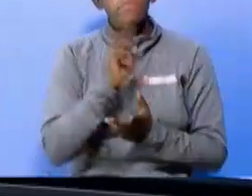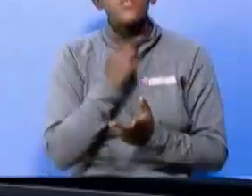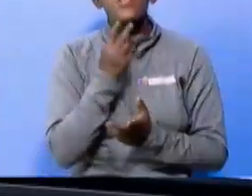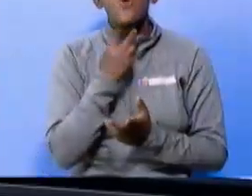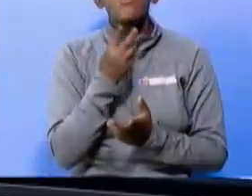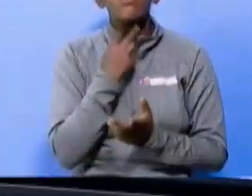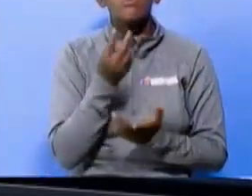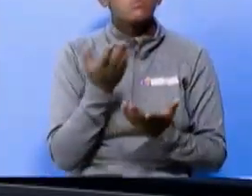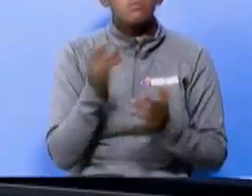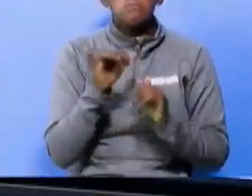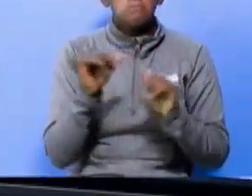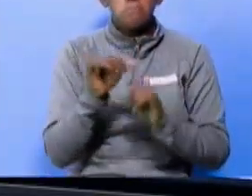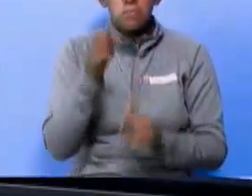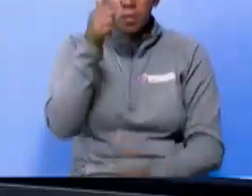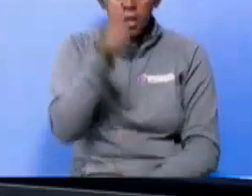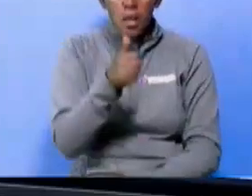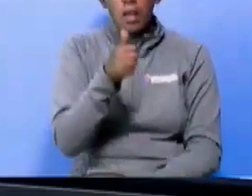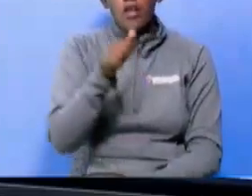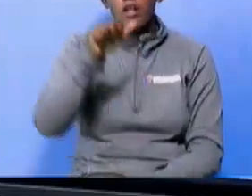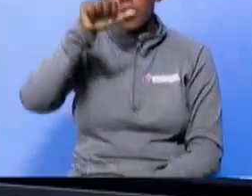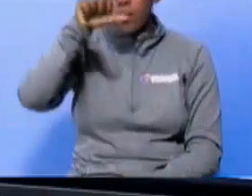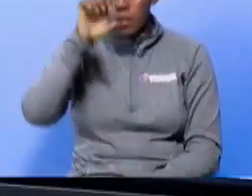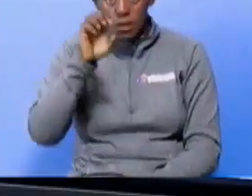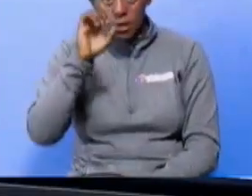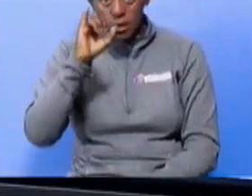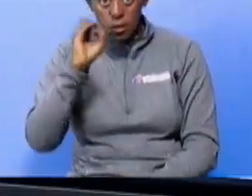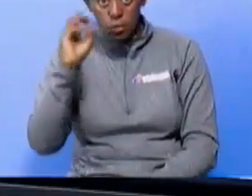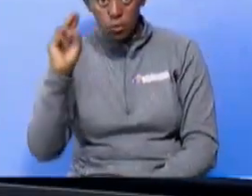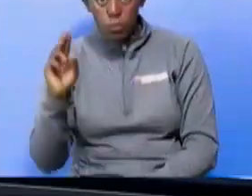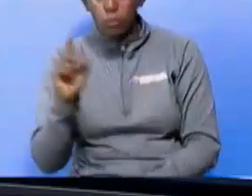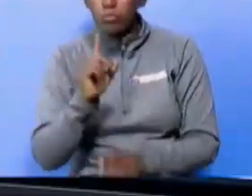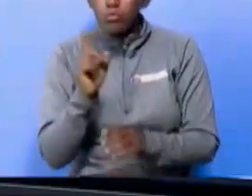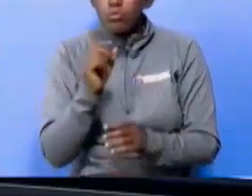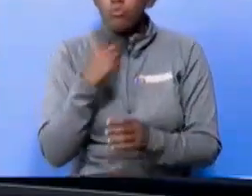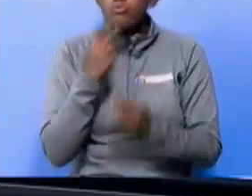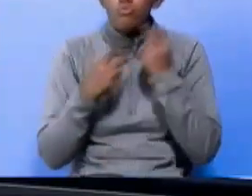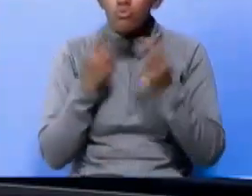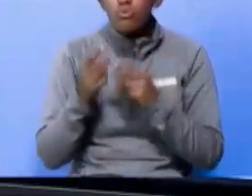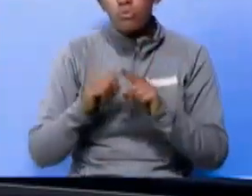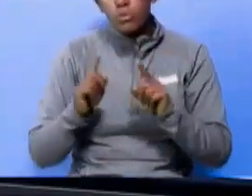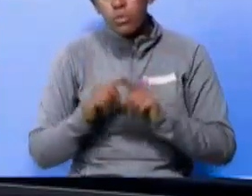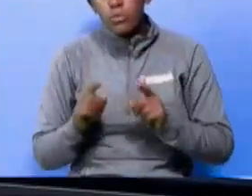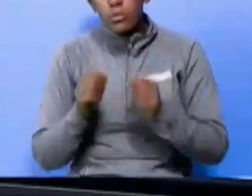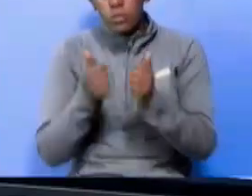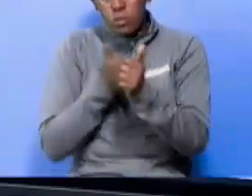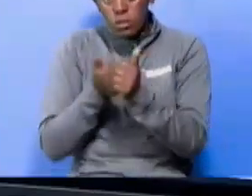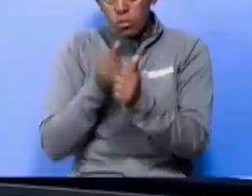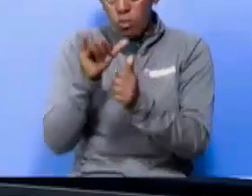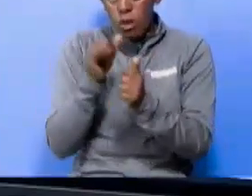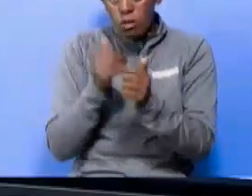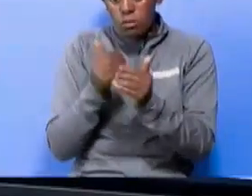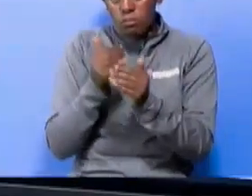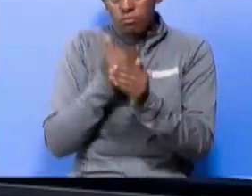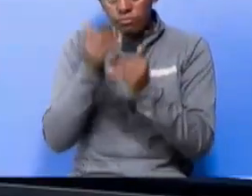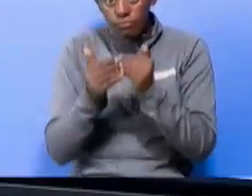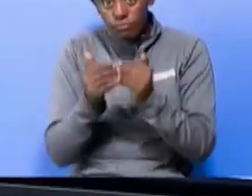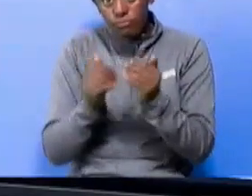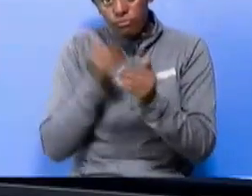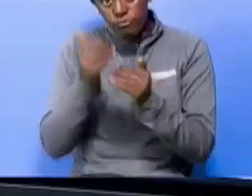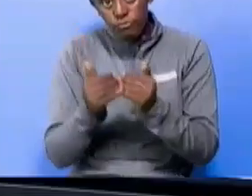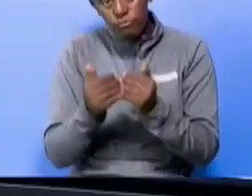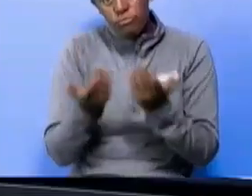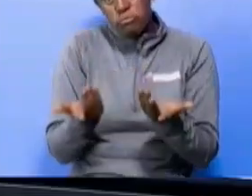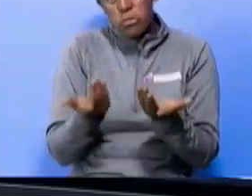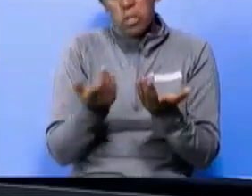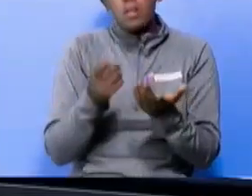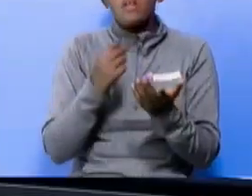are the sounds. When you pronounce them, when a word which is preceded by such kind of verbs, right?